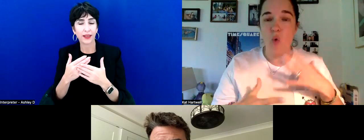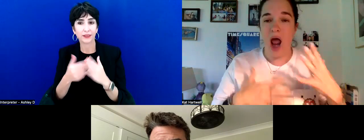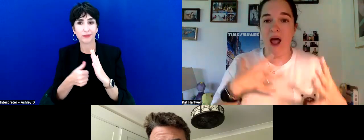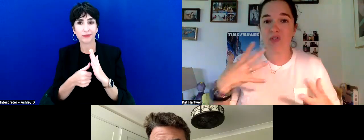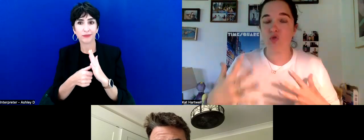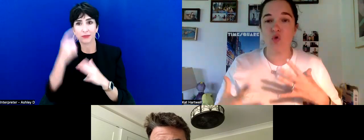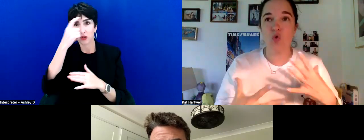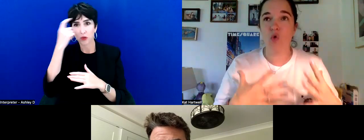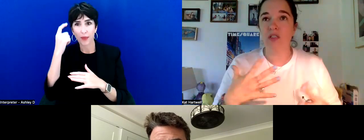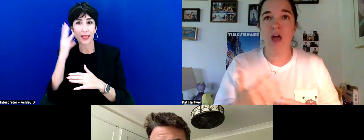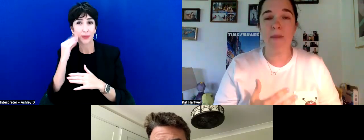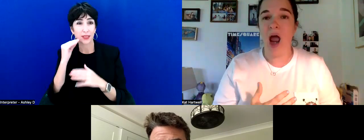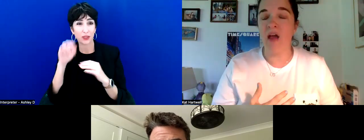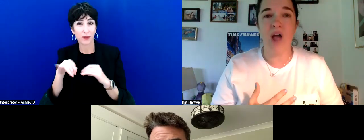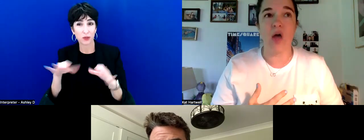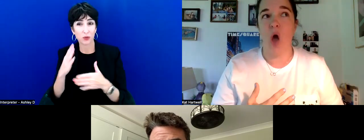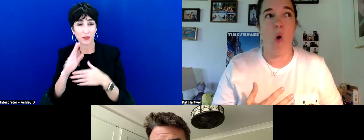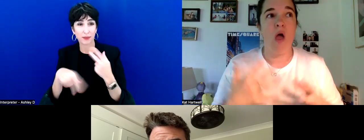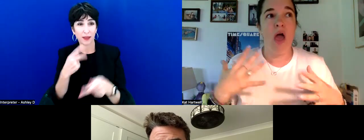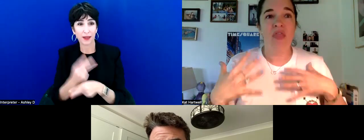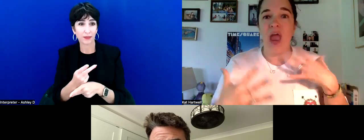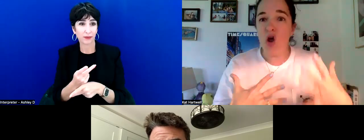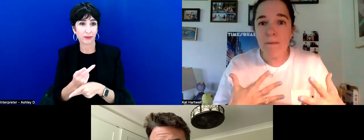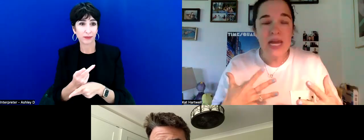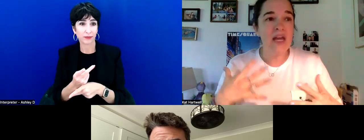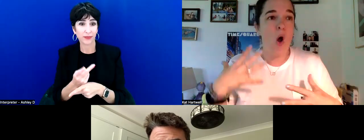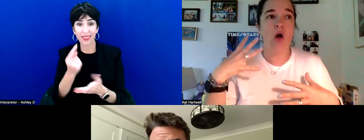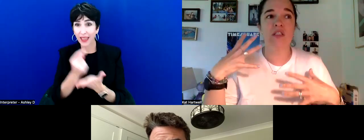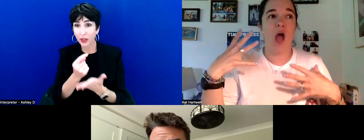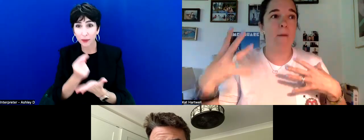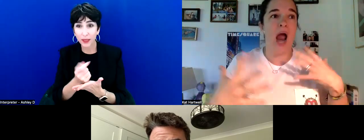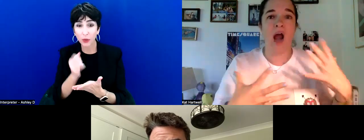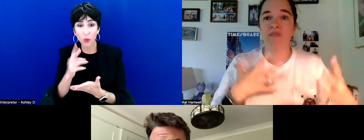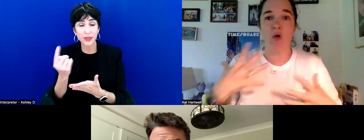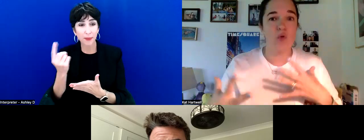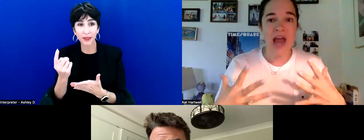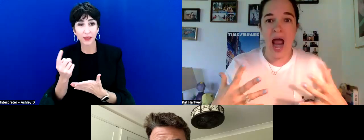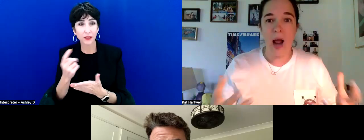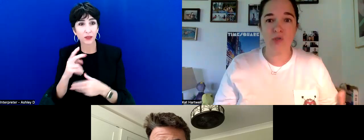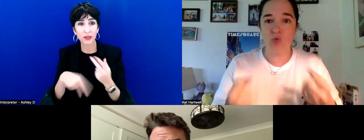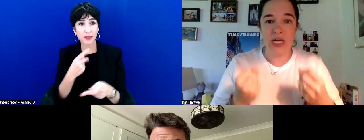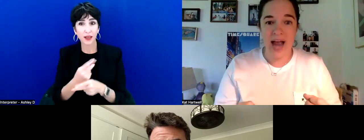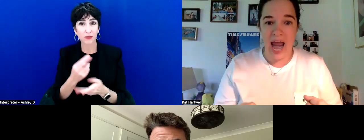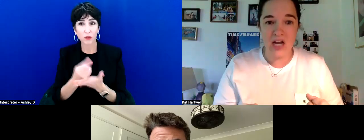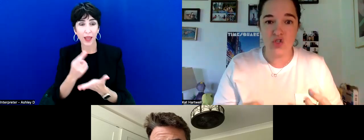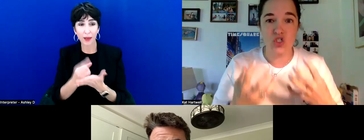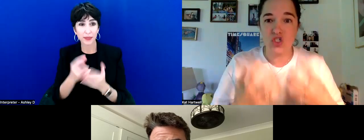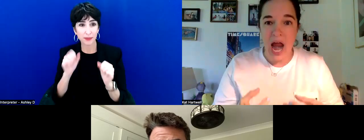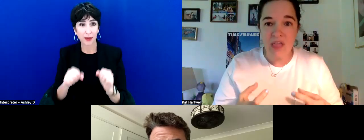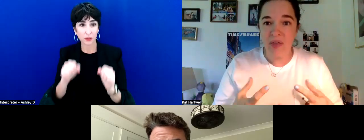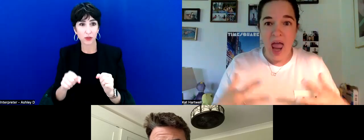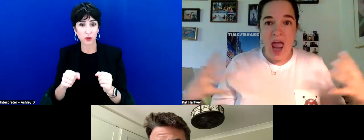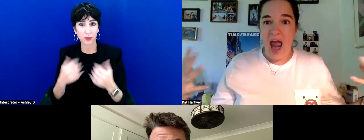experience that you have to do some kind of, I don't know, therapy or some kind of like rehab to regain